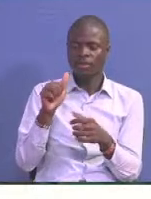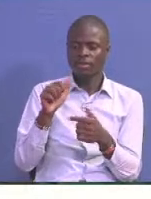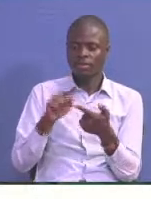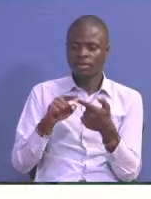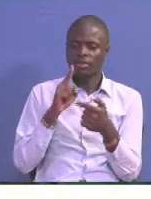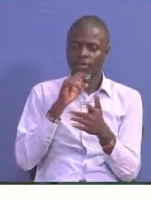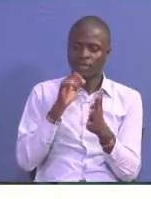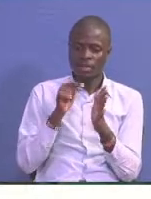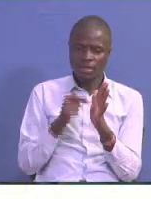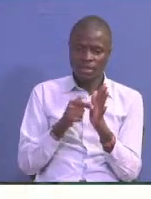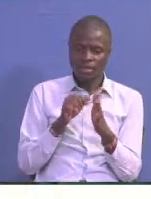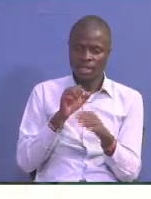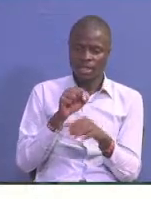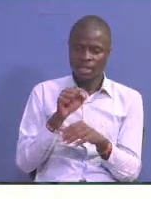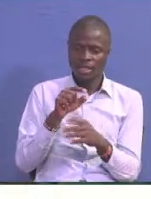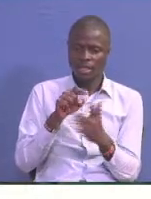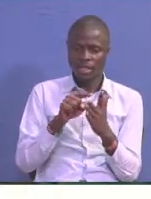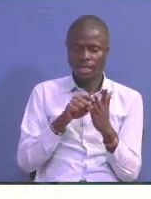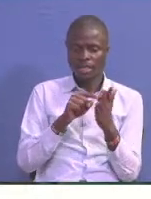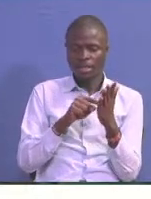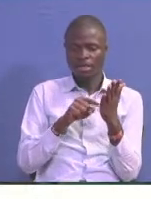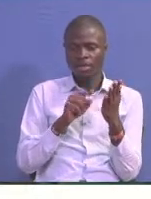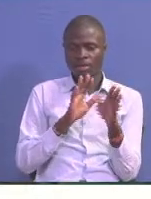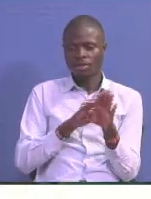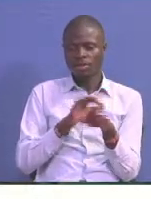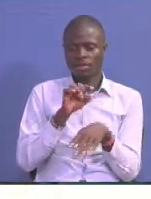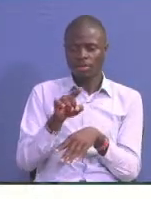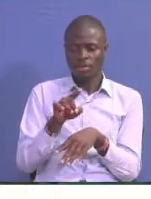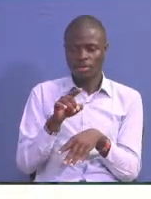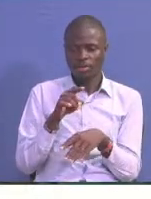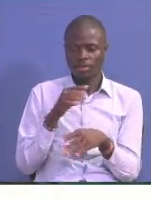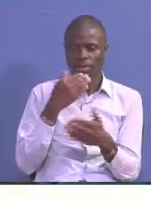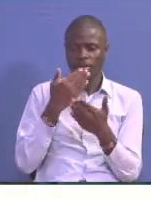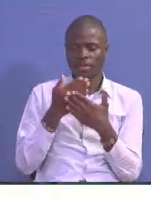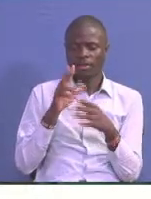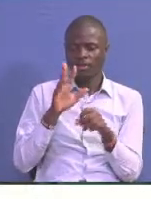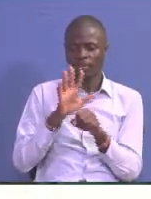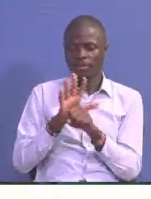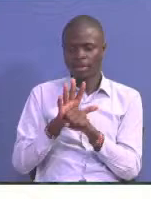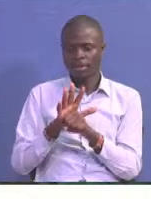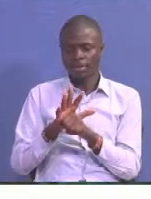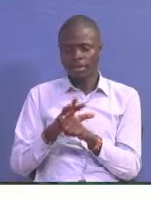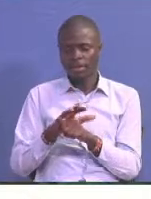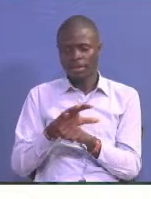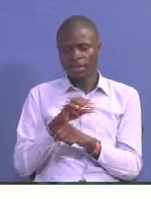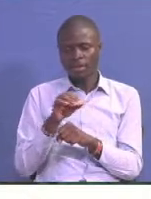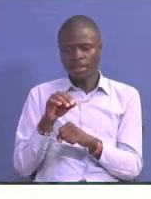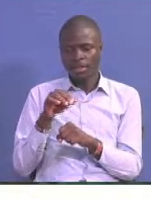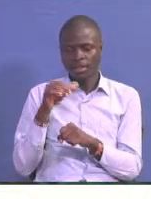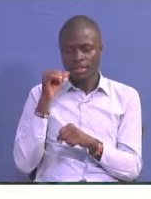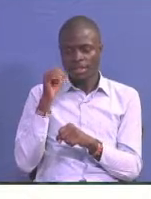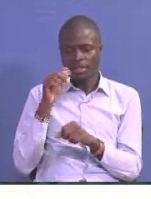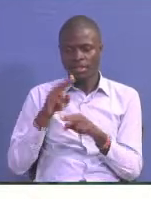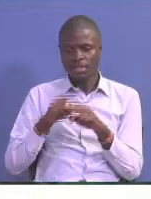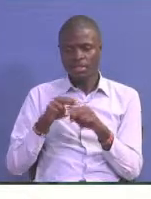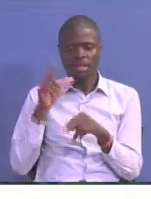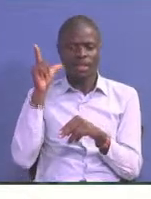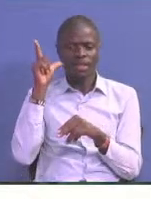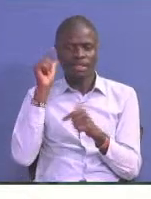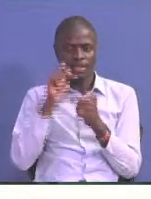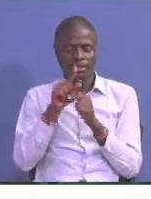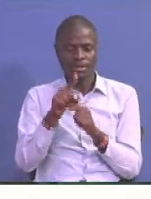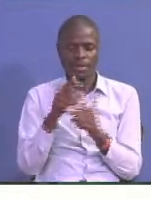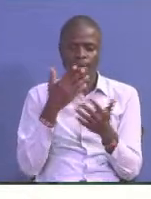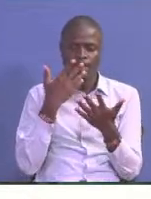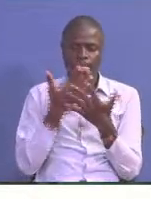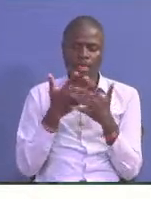accomplish this, I can count on you, Ambassador Muthaura. Thank you very much. And it's nice sitting and listening to you.